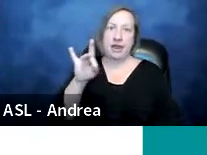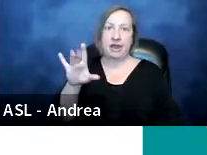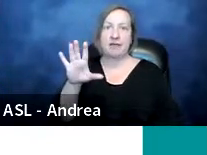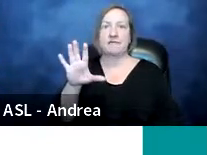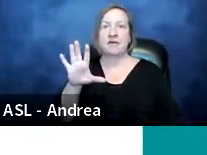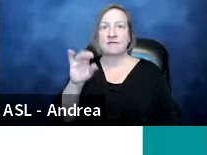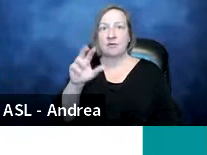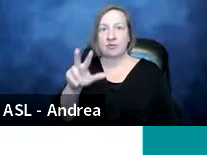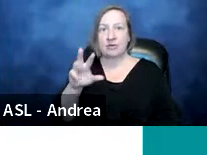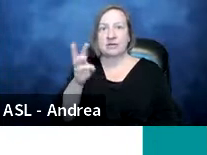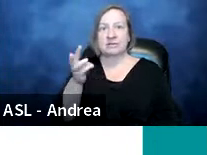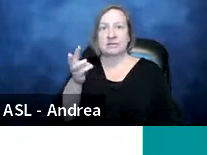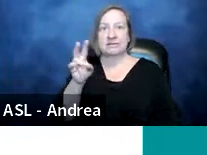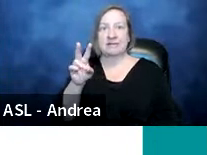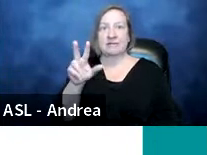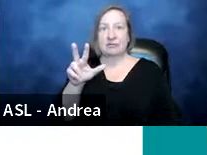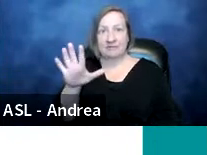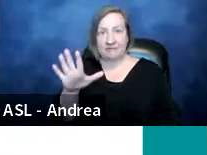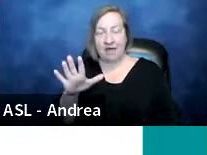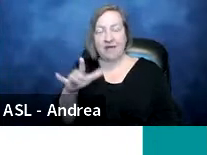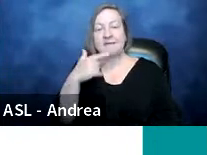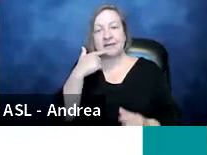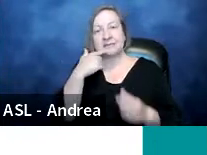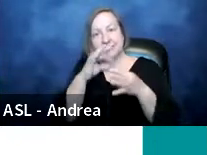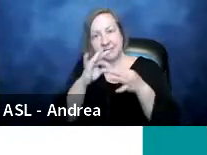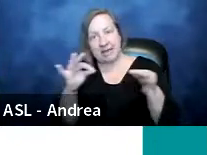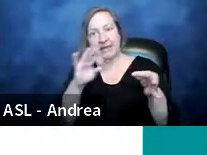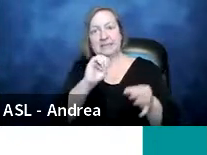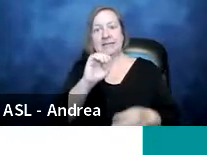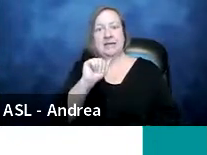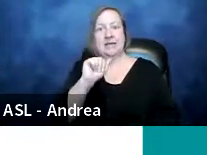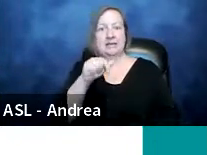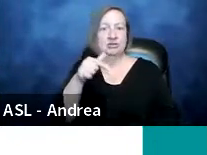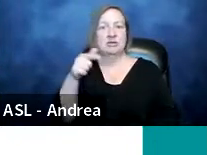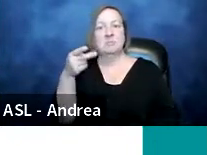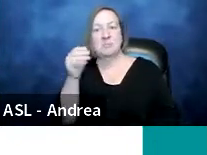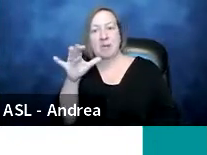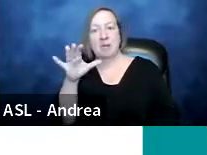888-503-6735 and state EAG Public Comment in your message.